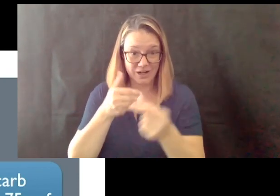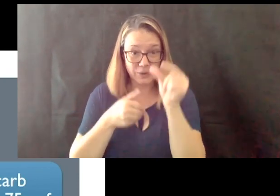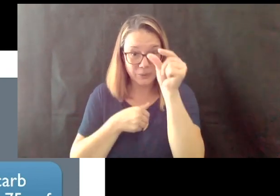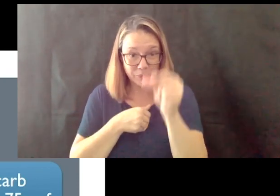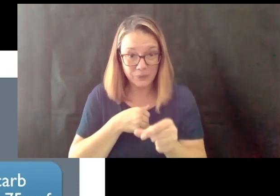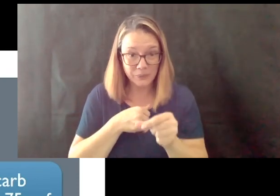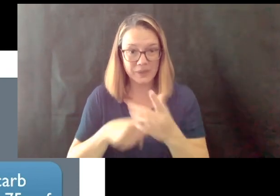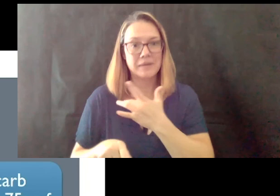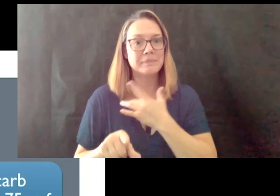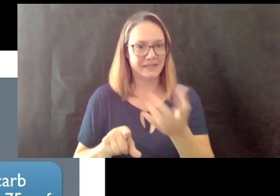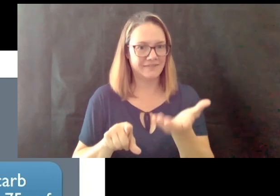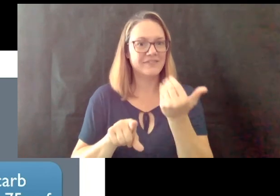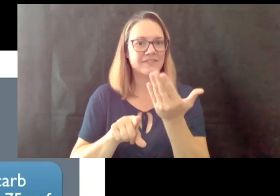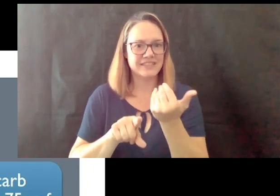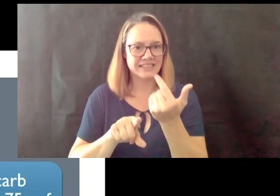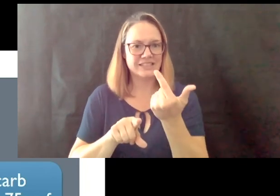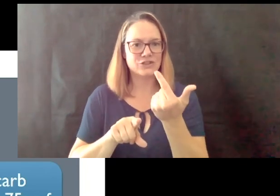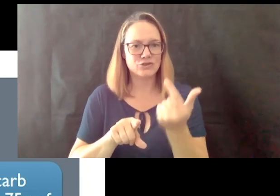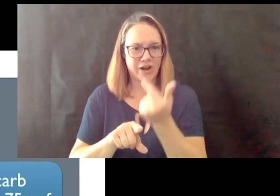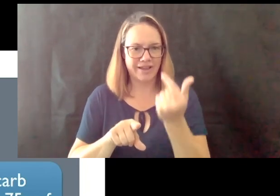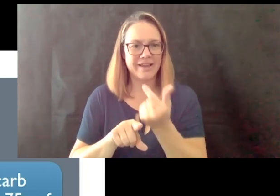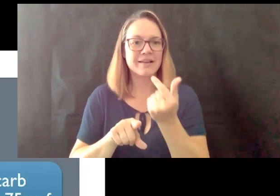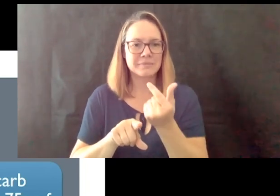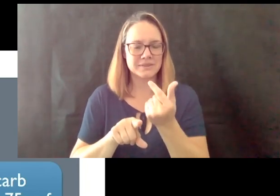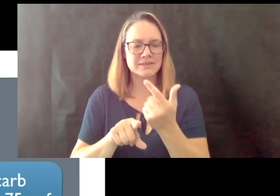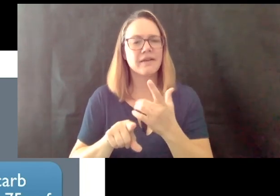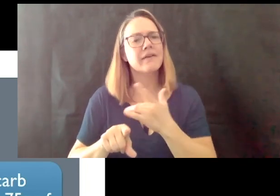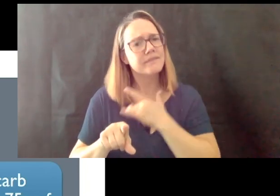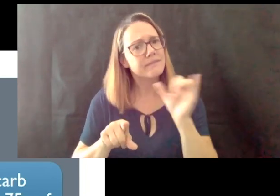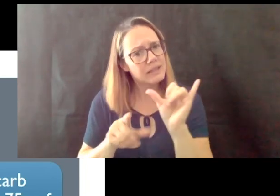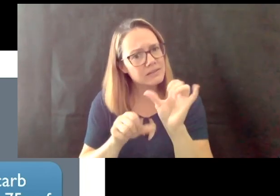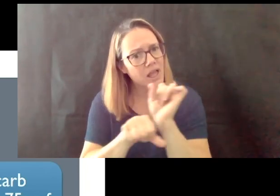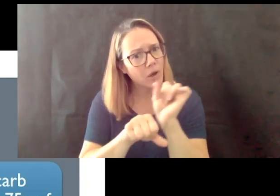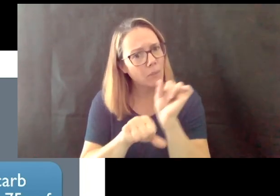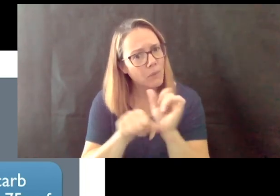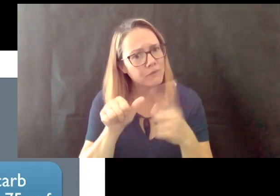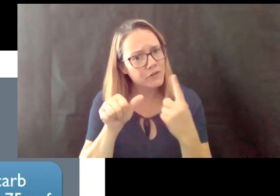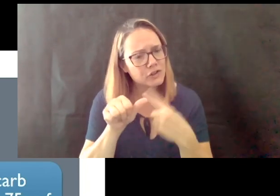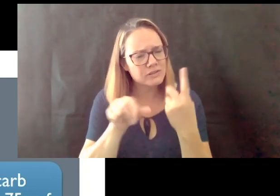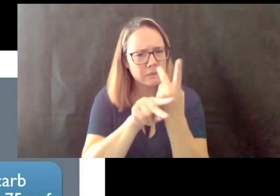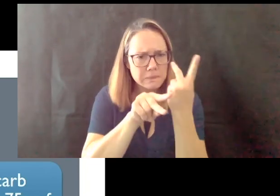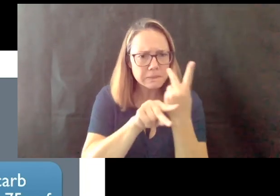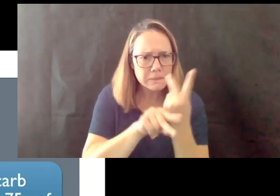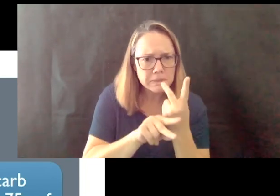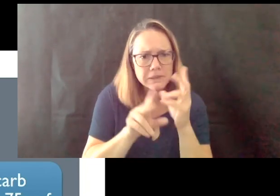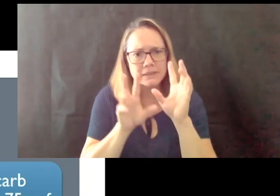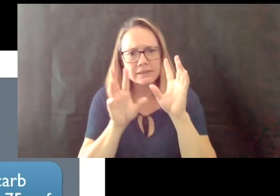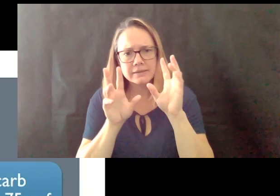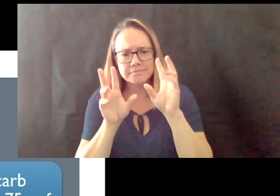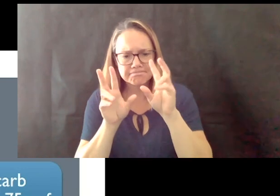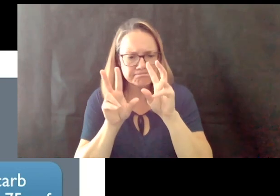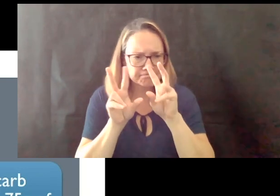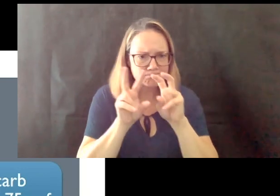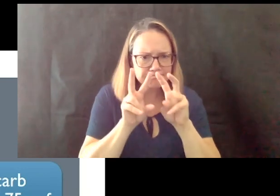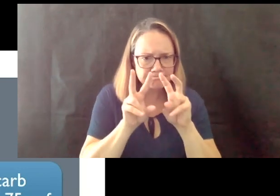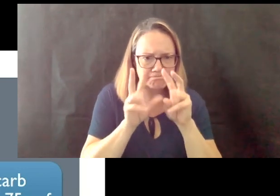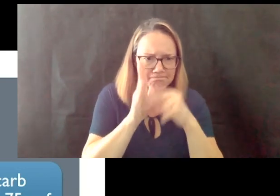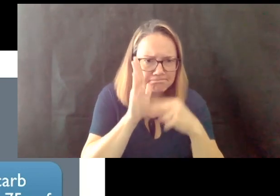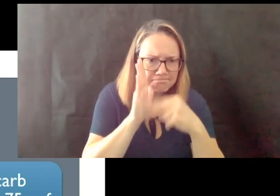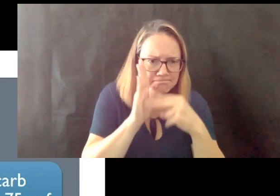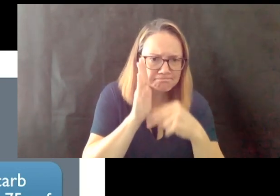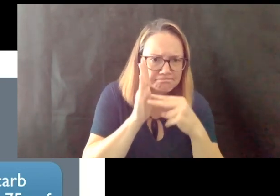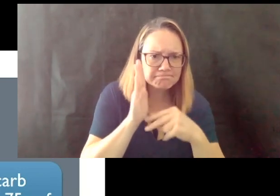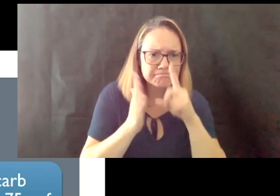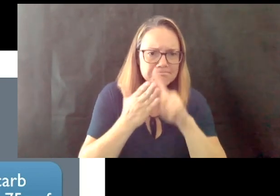bread is usually around 15 grams. And so, like I said, this feels like work at first, trying to calculate this and add